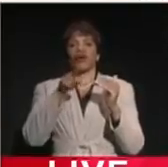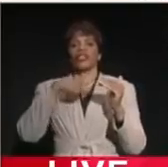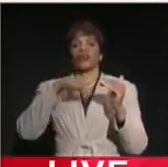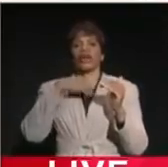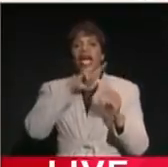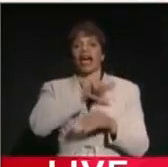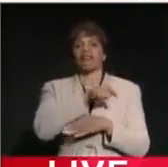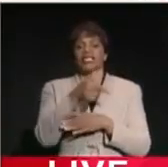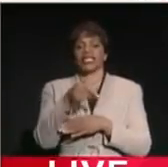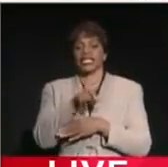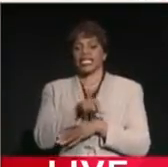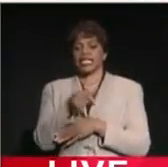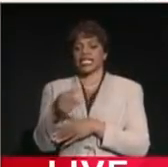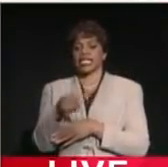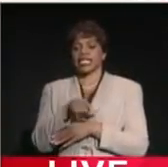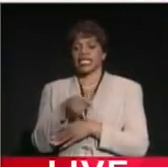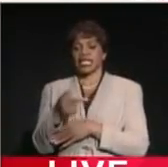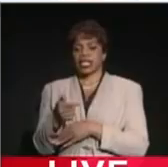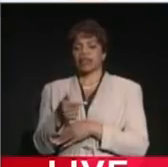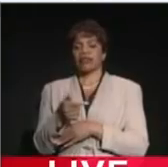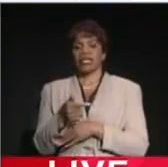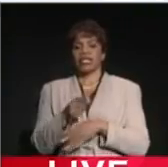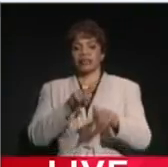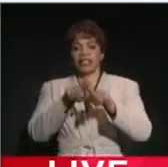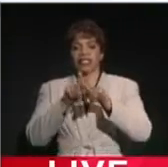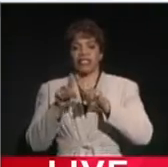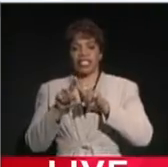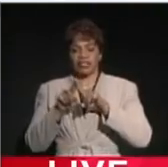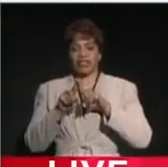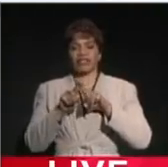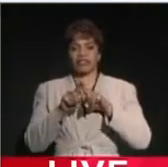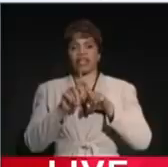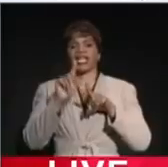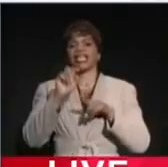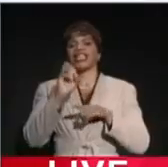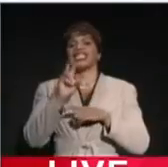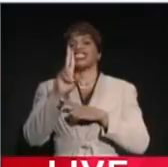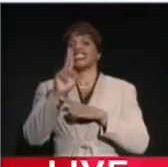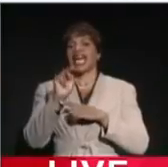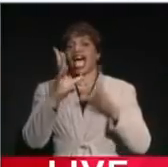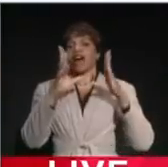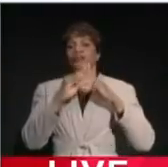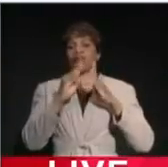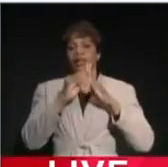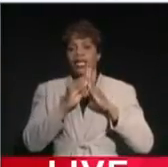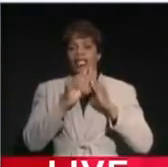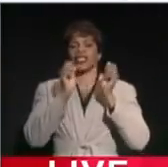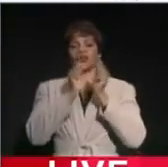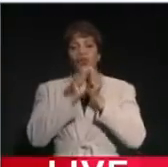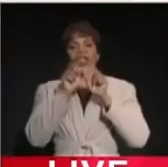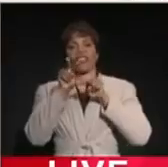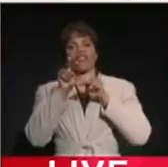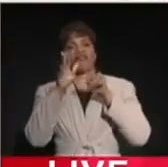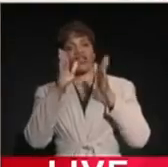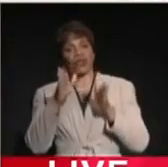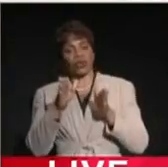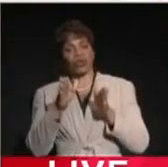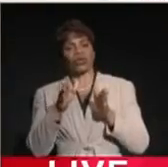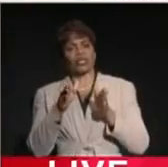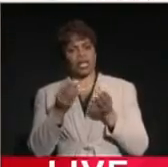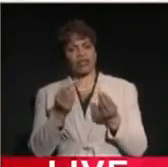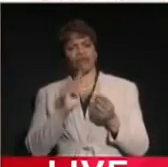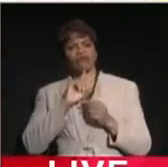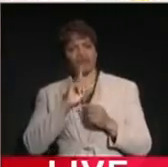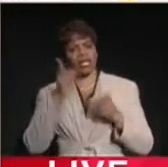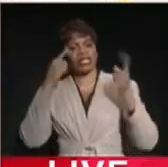series of virtual town meetings with our viewers, and they turned out very successful, and many of them had some very great